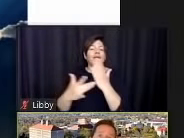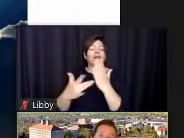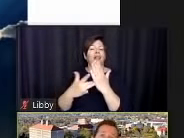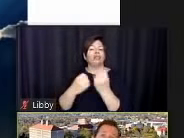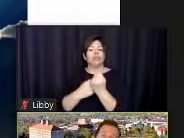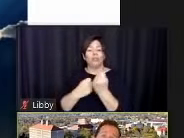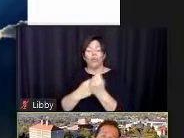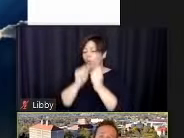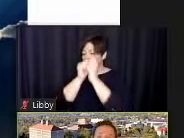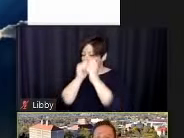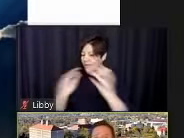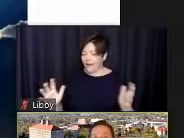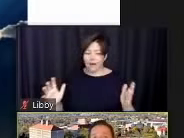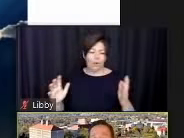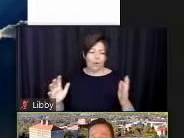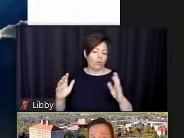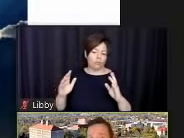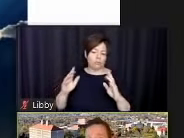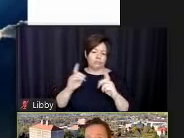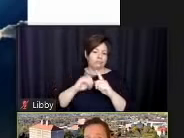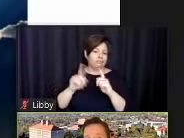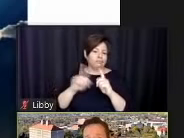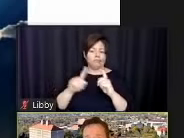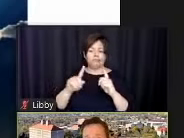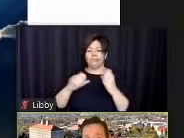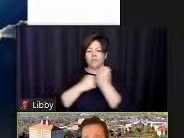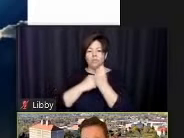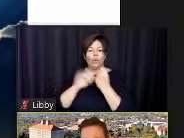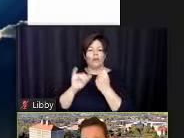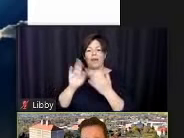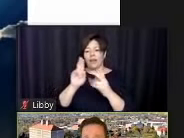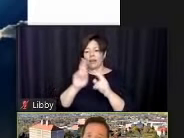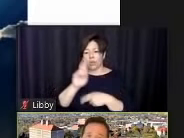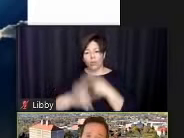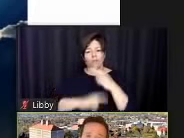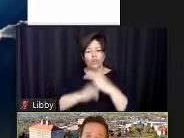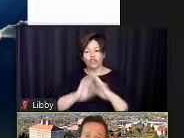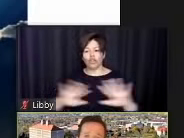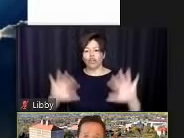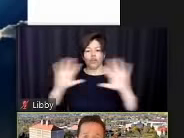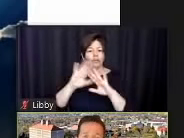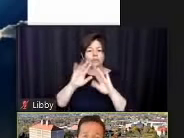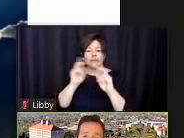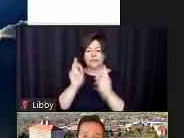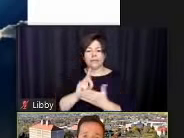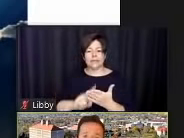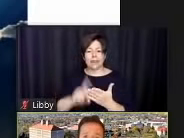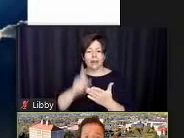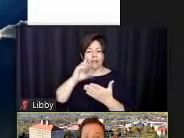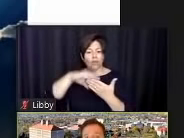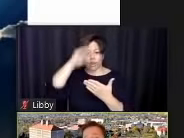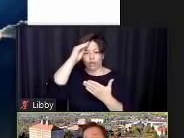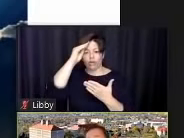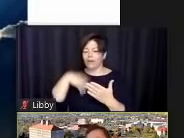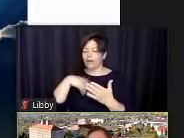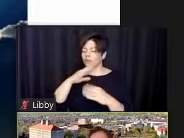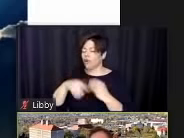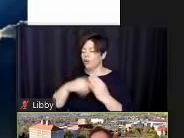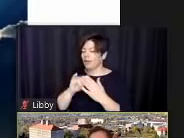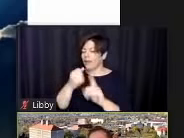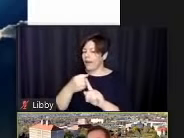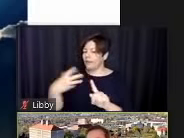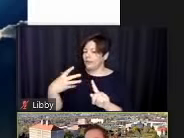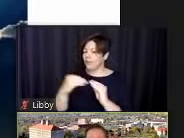without the level of supports through frameworks like Universal Design for Learning that I'm emphasizing in just a moment, his success